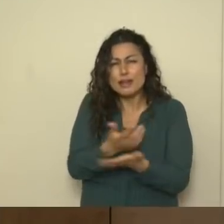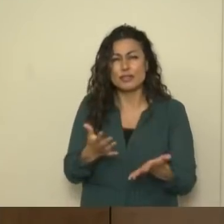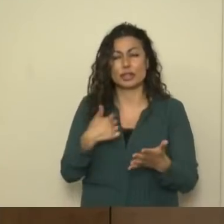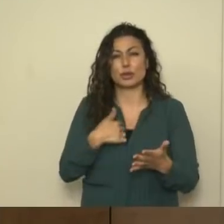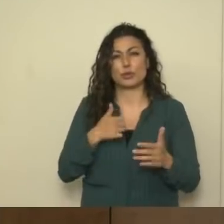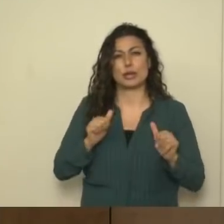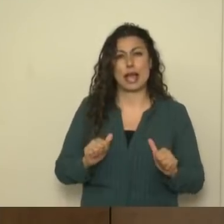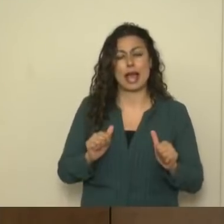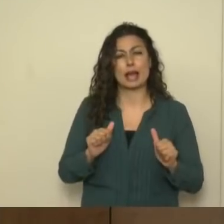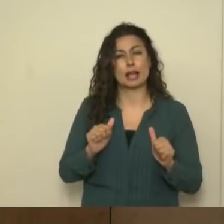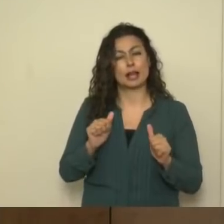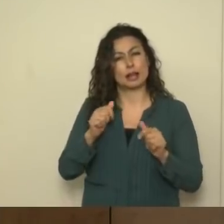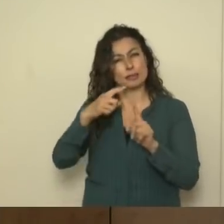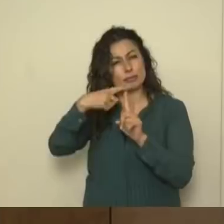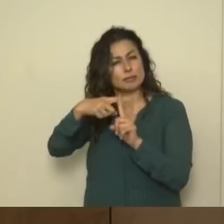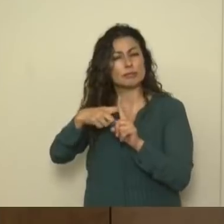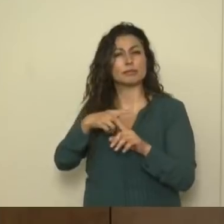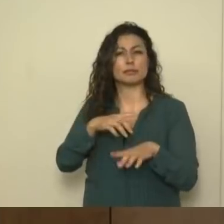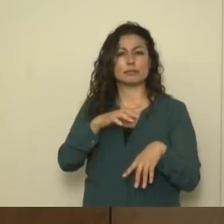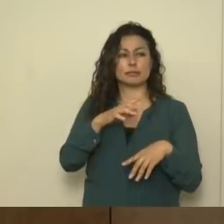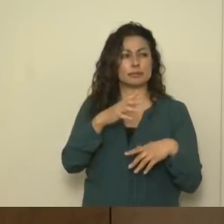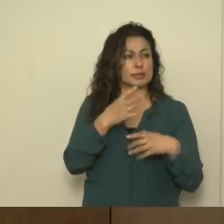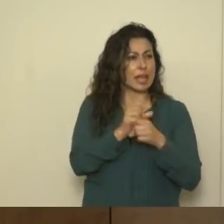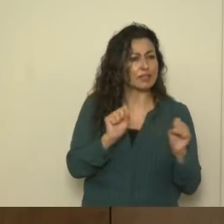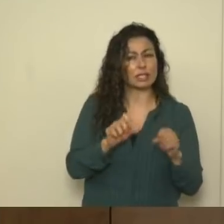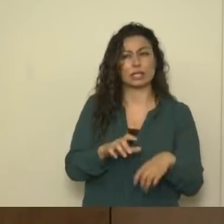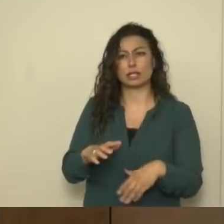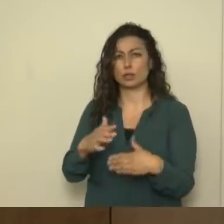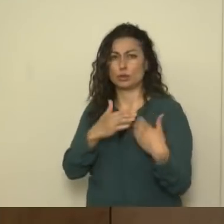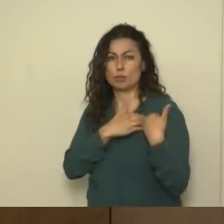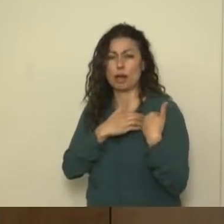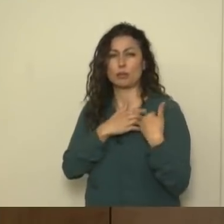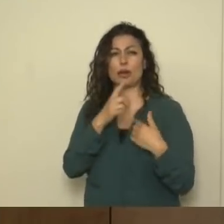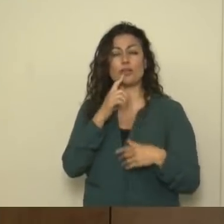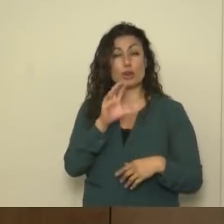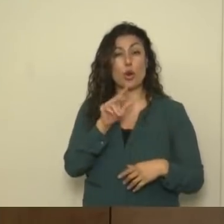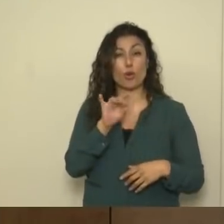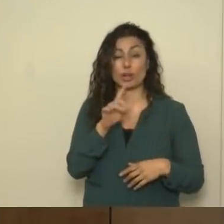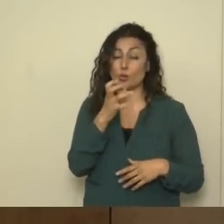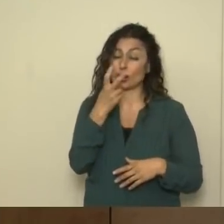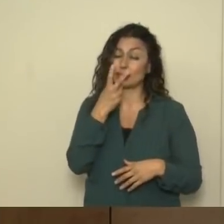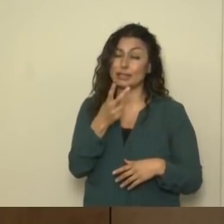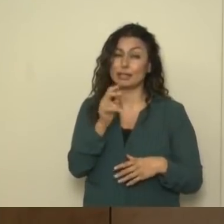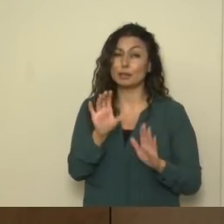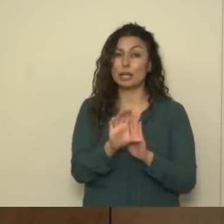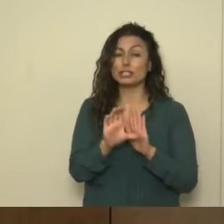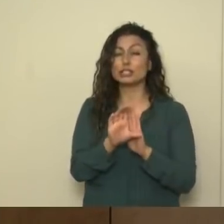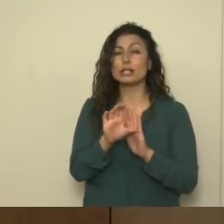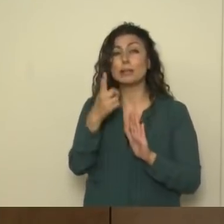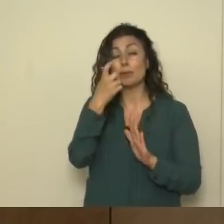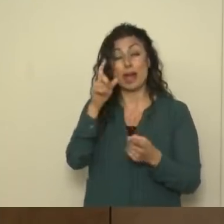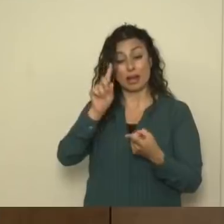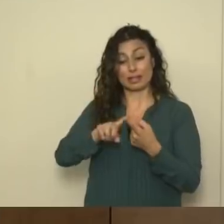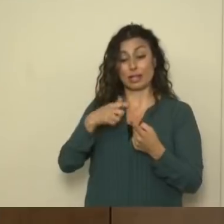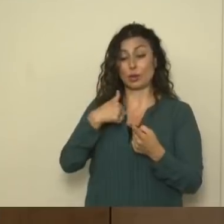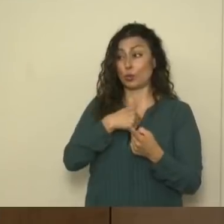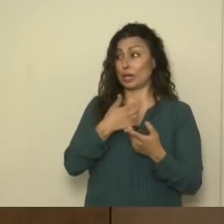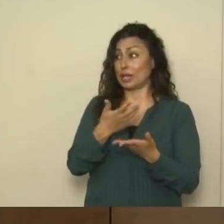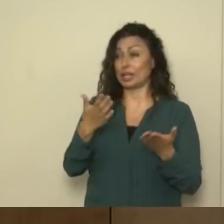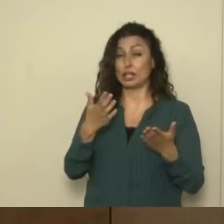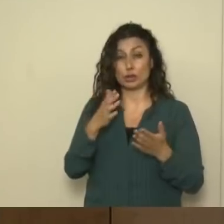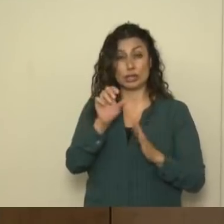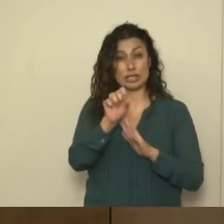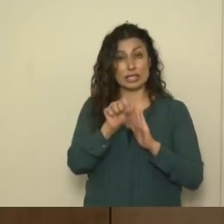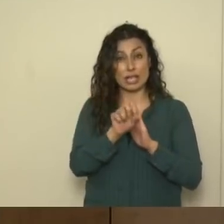can productively, safely, and responsibly for COVID. So I wanted you to see that, because until we get as a state